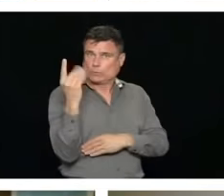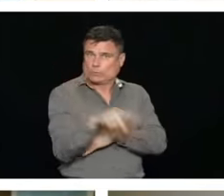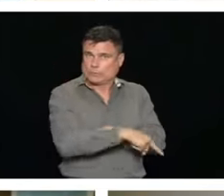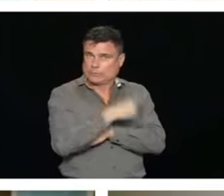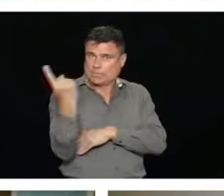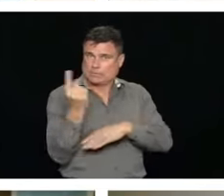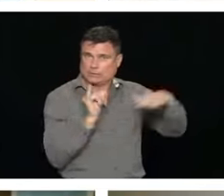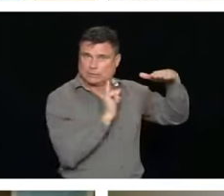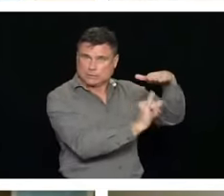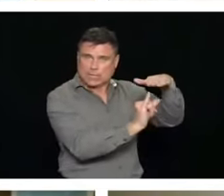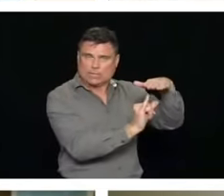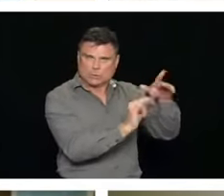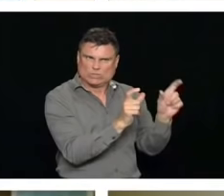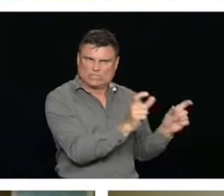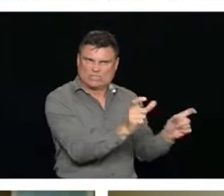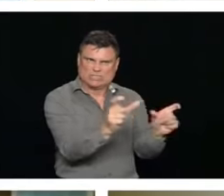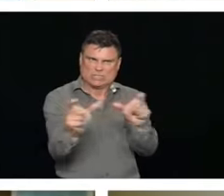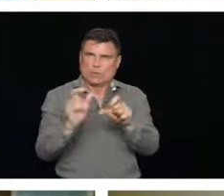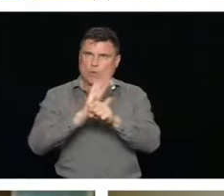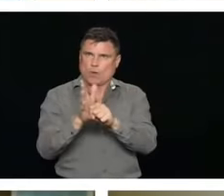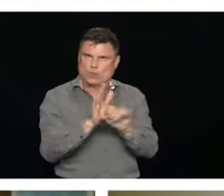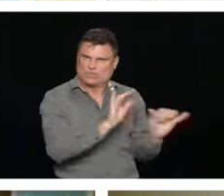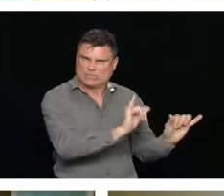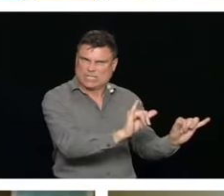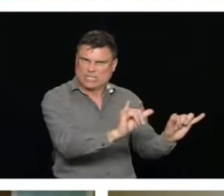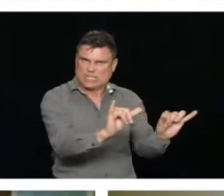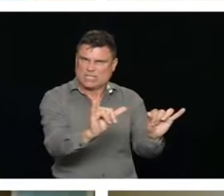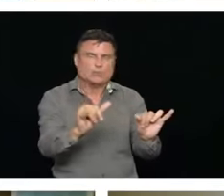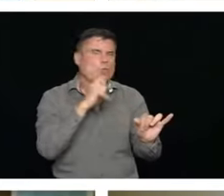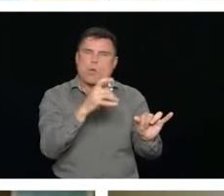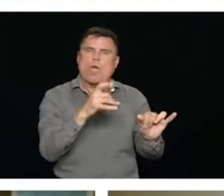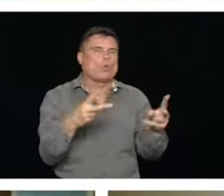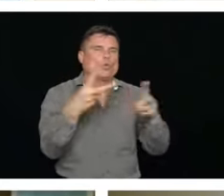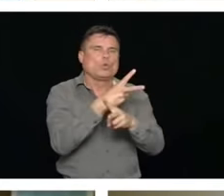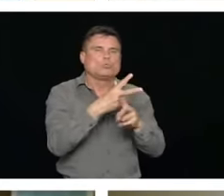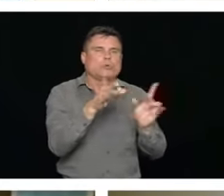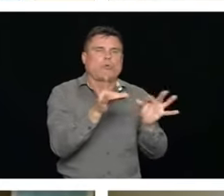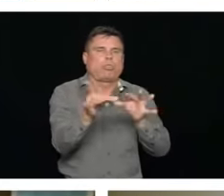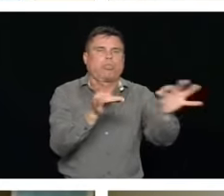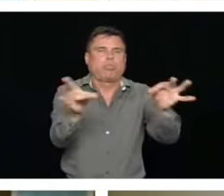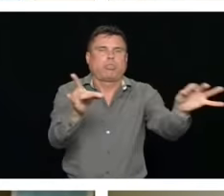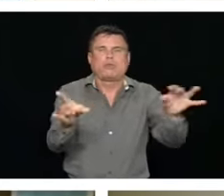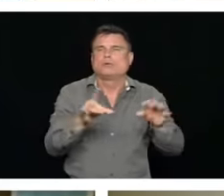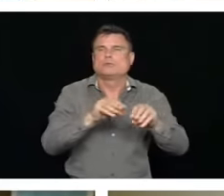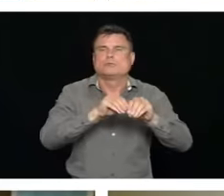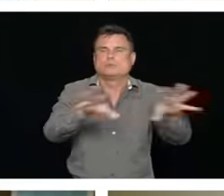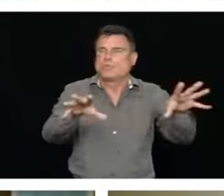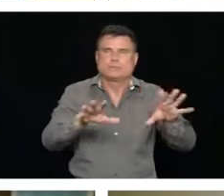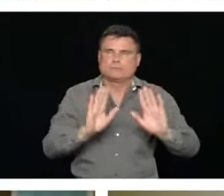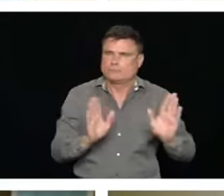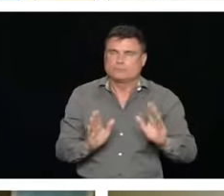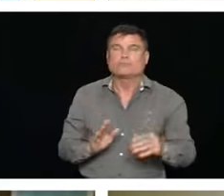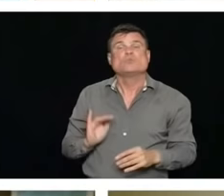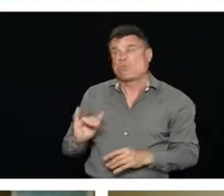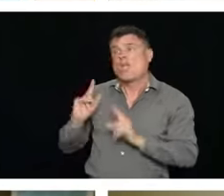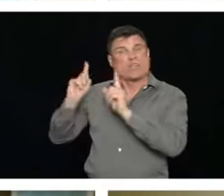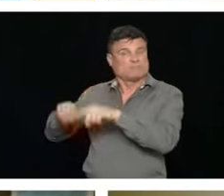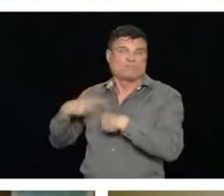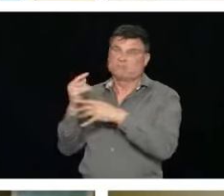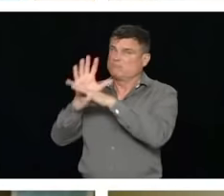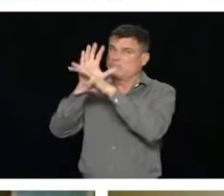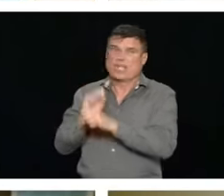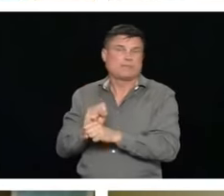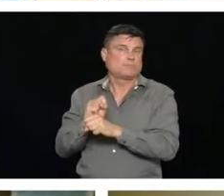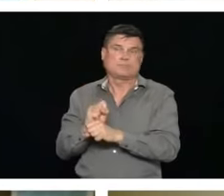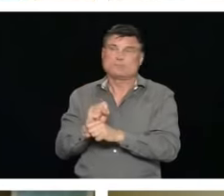it's a very tried and true approach. It works very well, and we depend on that.